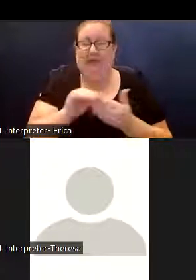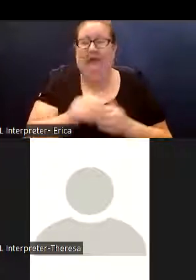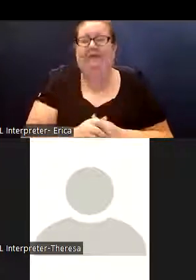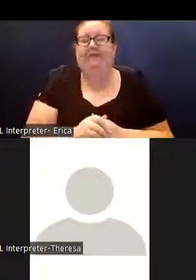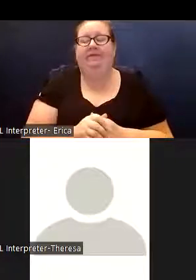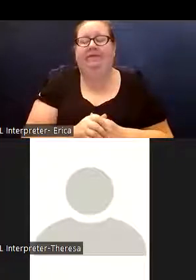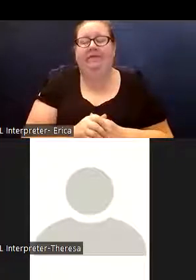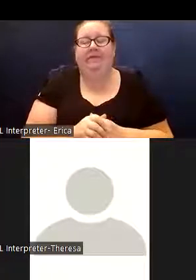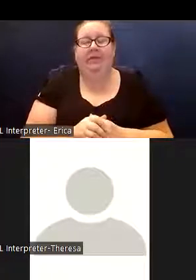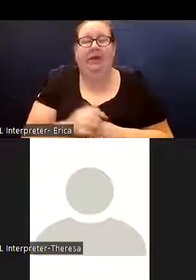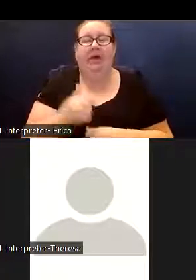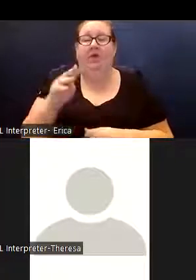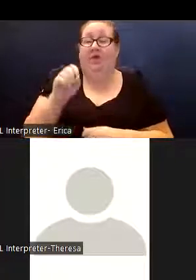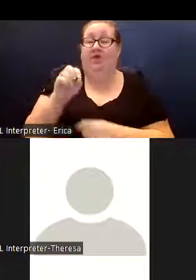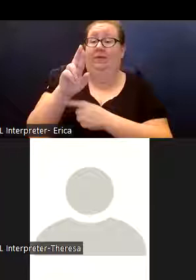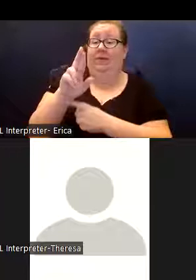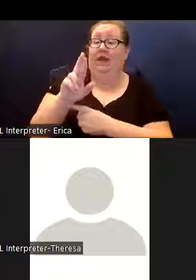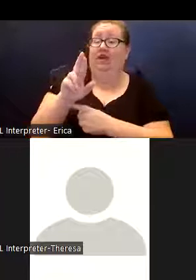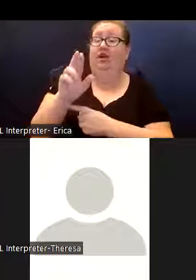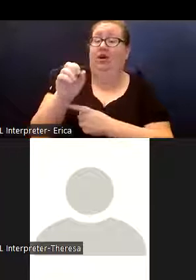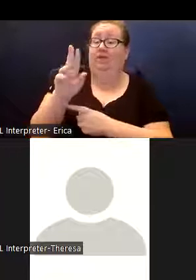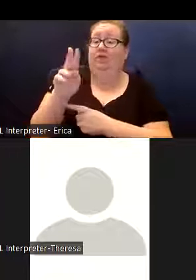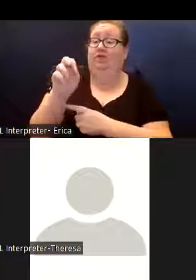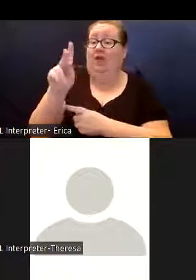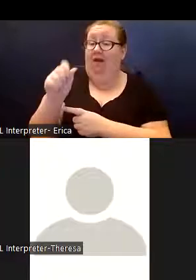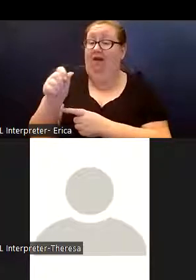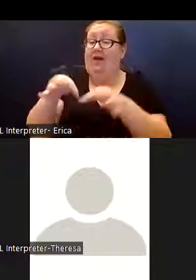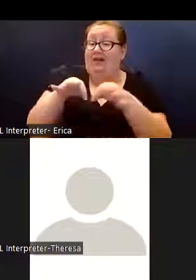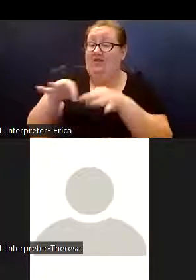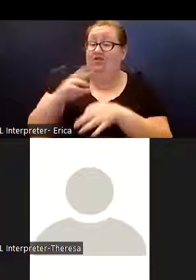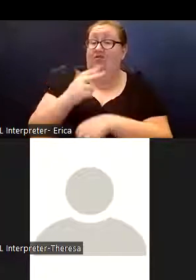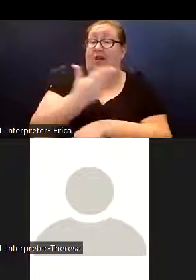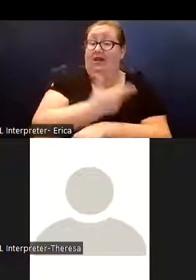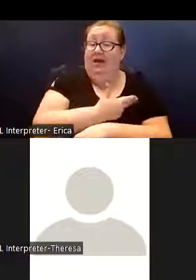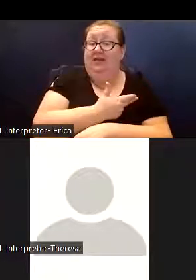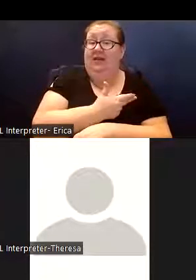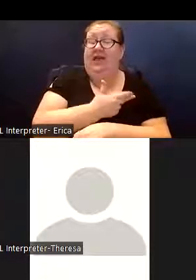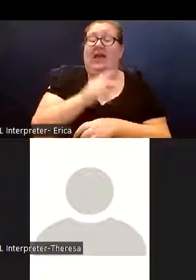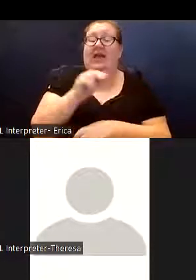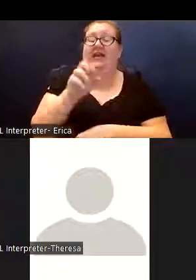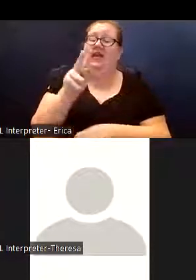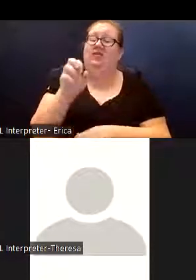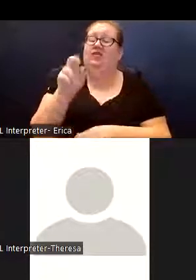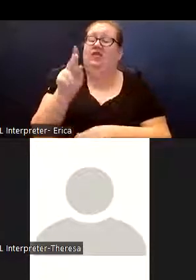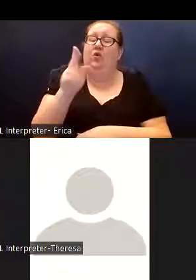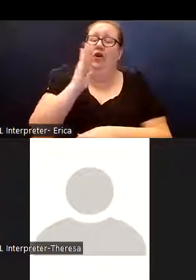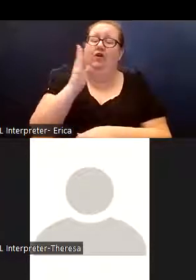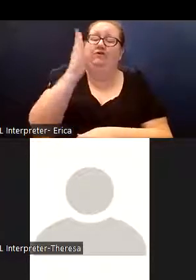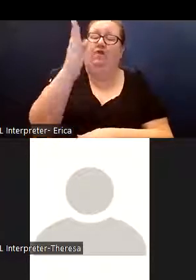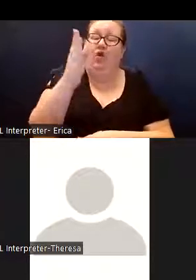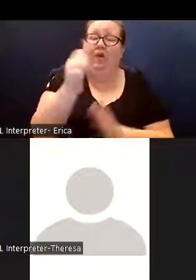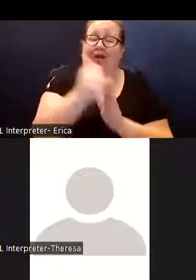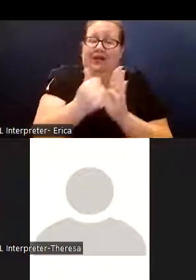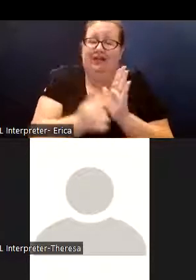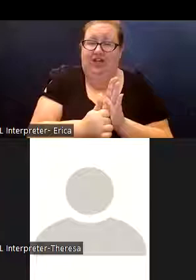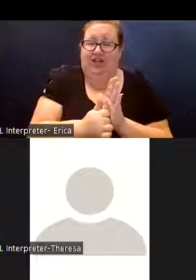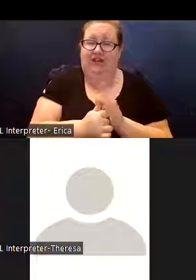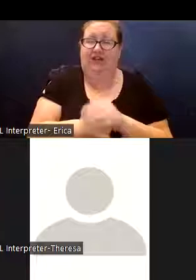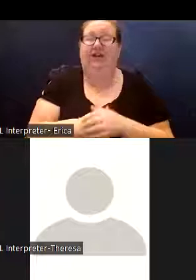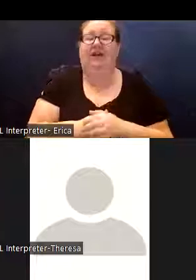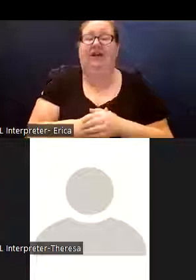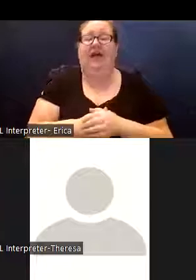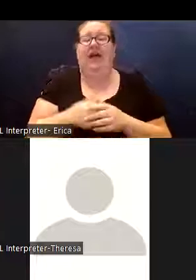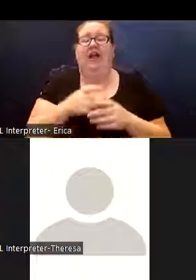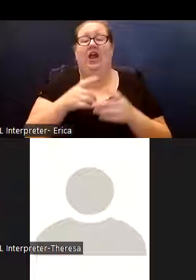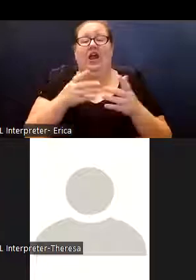listened to Mayor Baraka and how he's instructed us through his Newark Forward agenda to really look at Newark through the eyes of safety, through the eyes